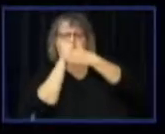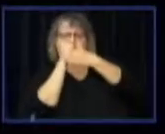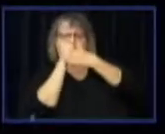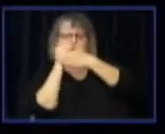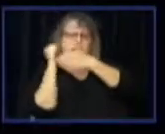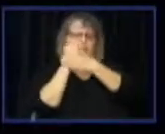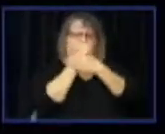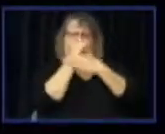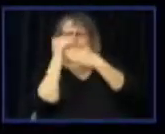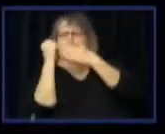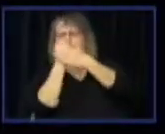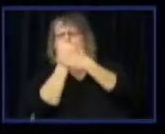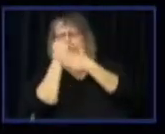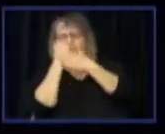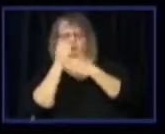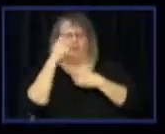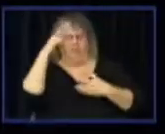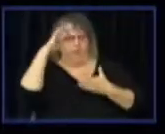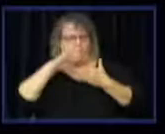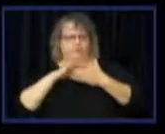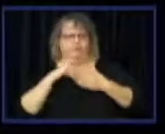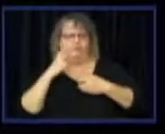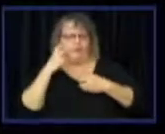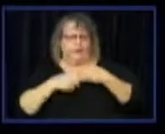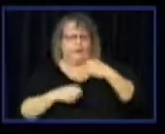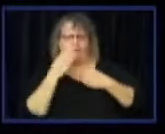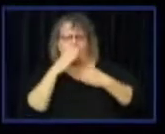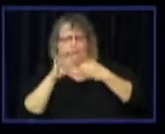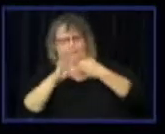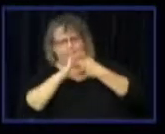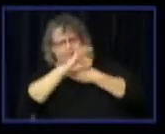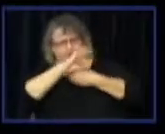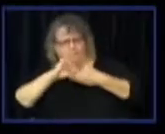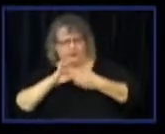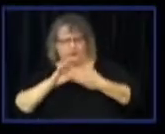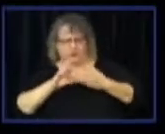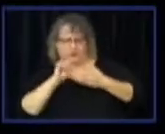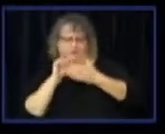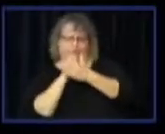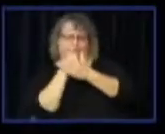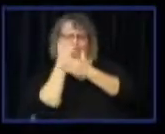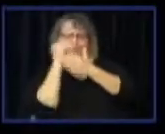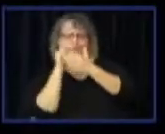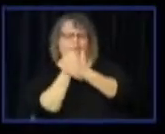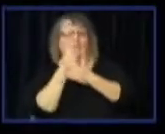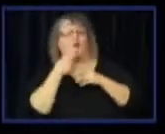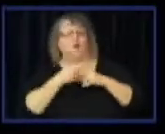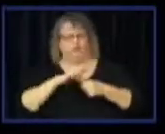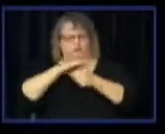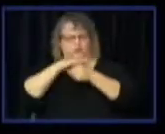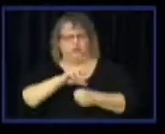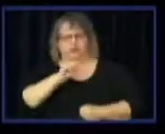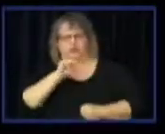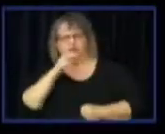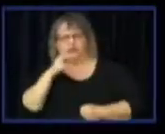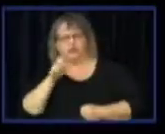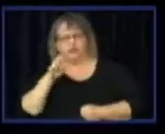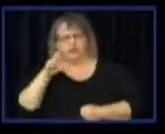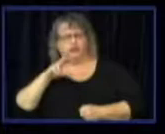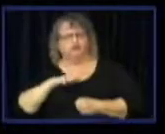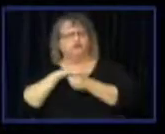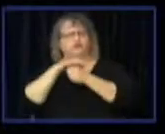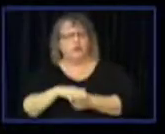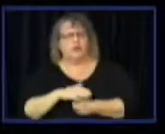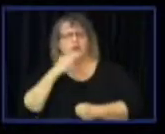hits bony prominences, can get bruised, it can get twisted in what we call shear stress. I like to call it the brain gets